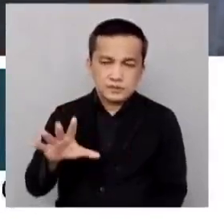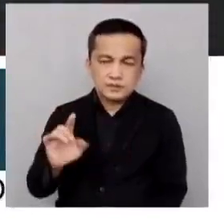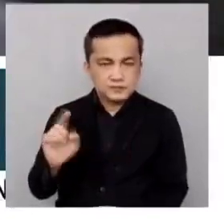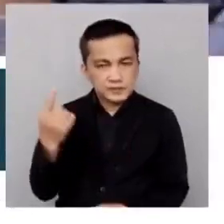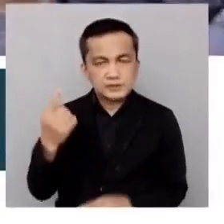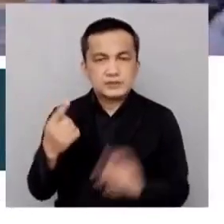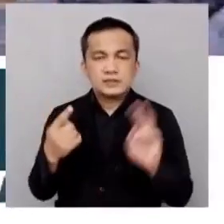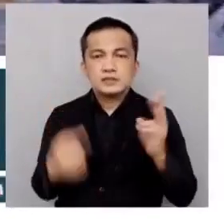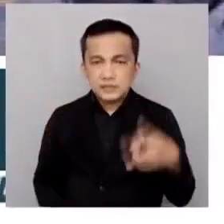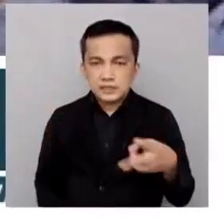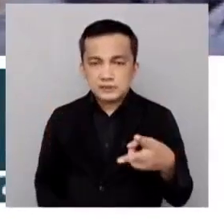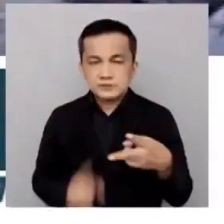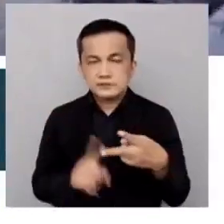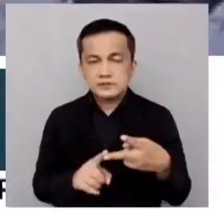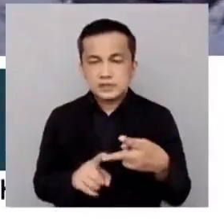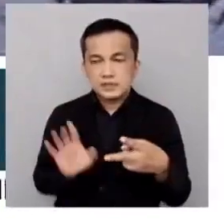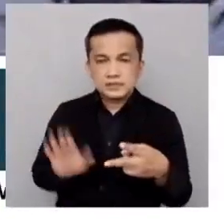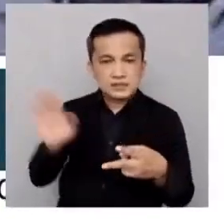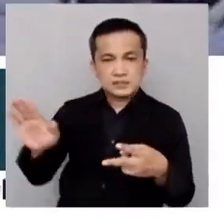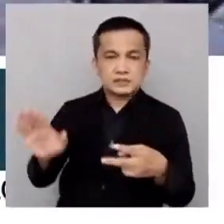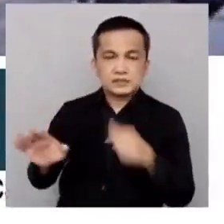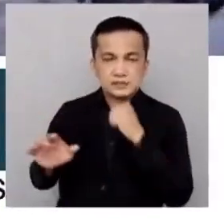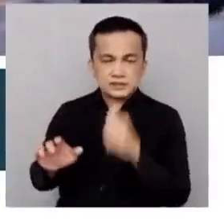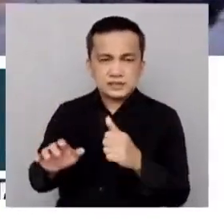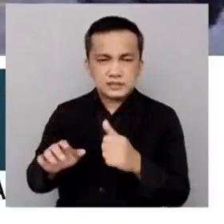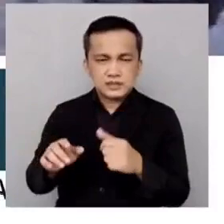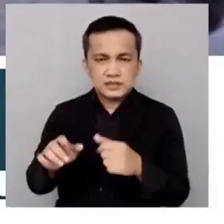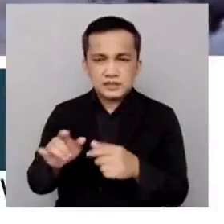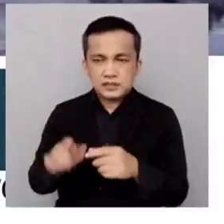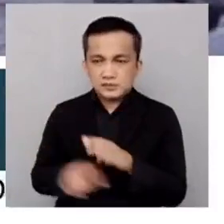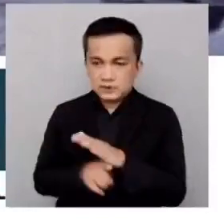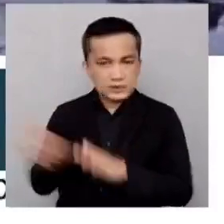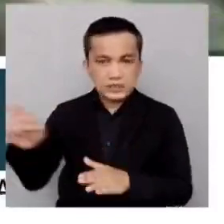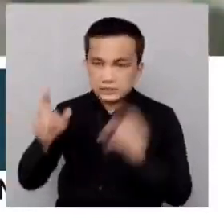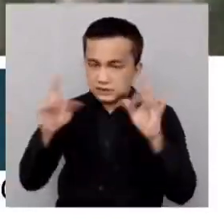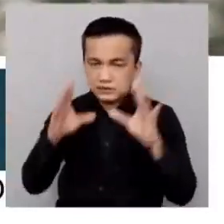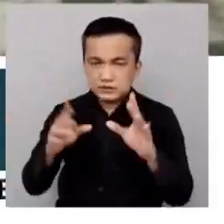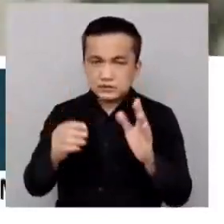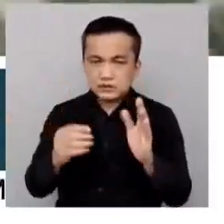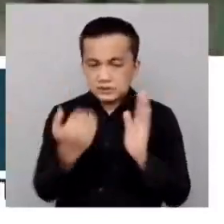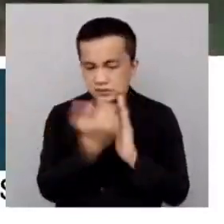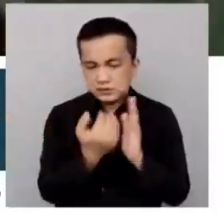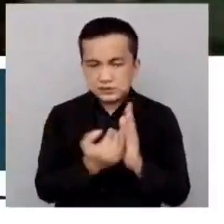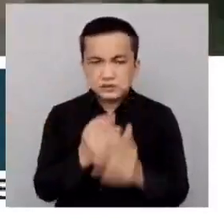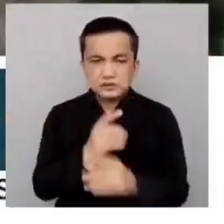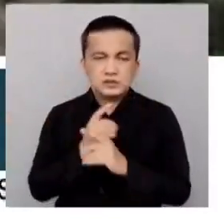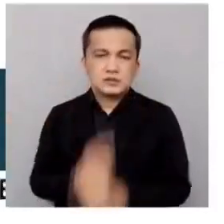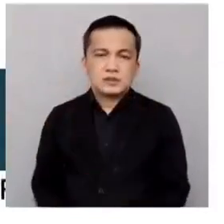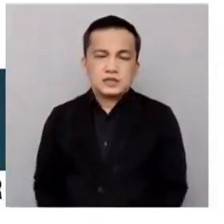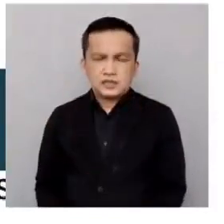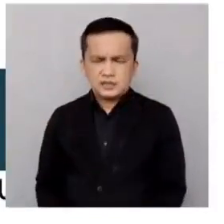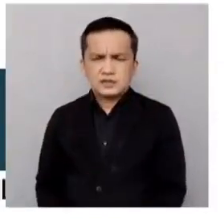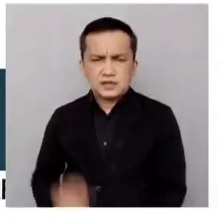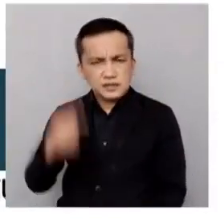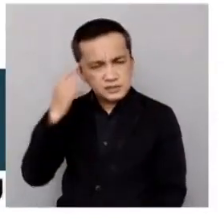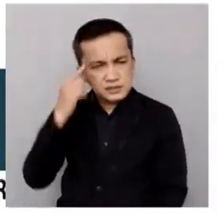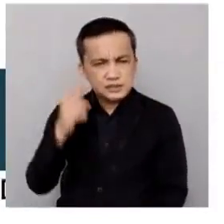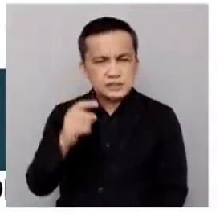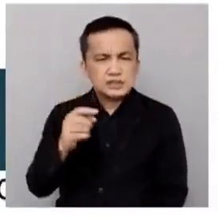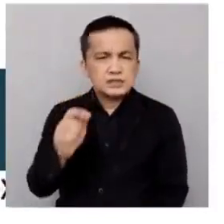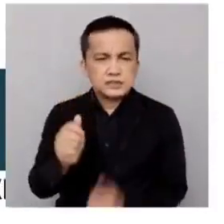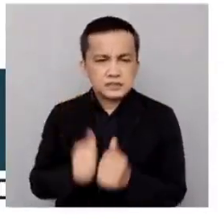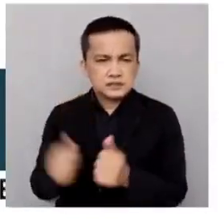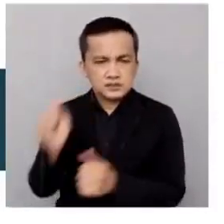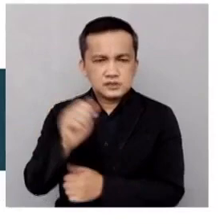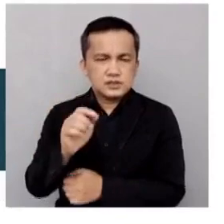secondly, the fact that she is not also a flight risk was cited by the defense. So I think if the Secretary of Justice will just read